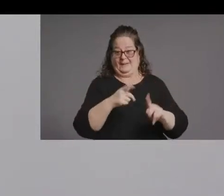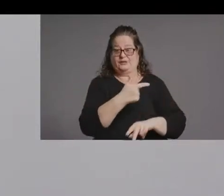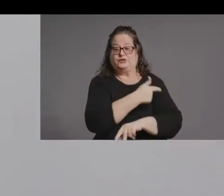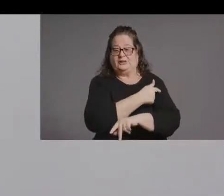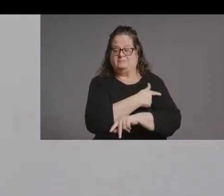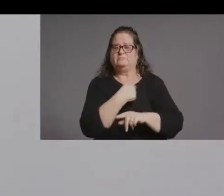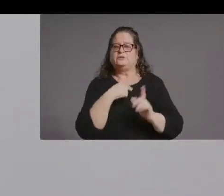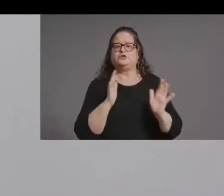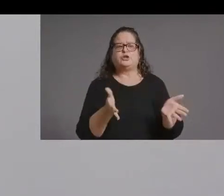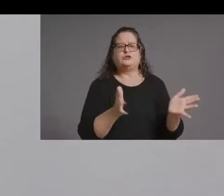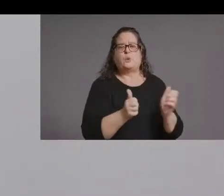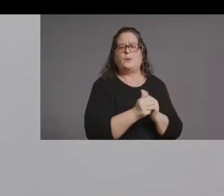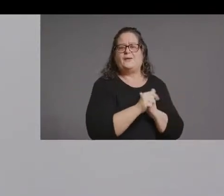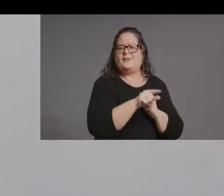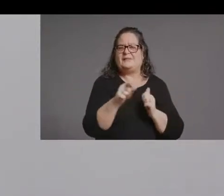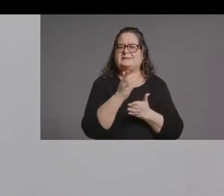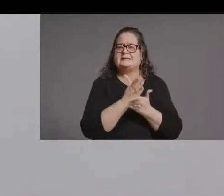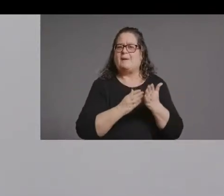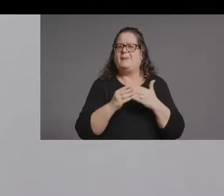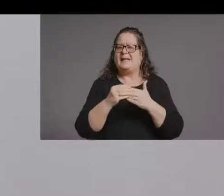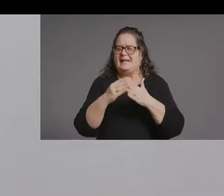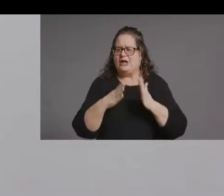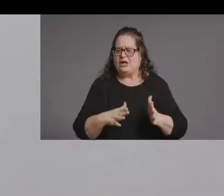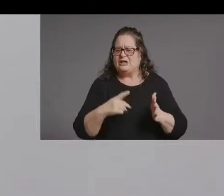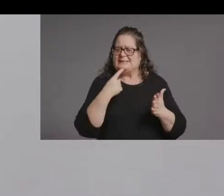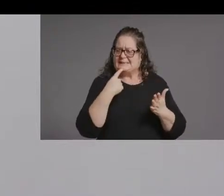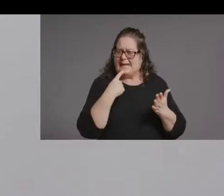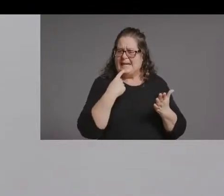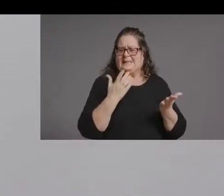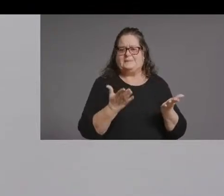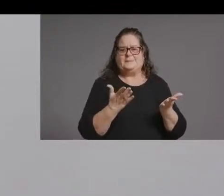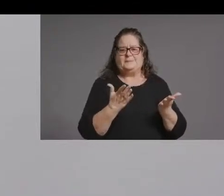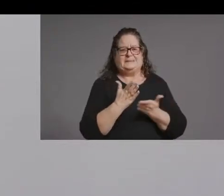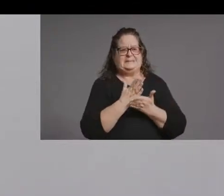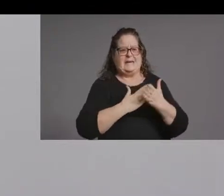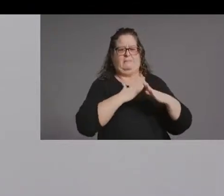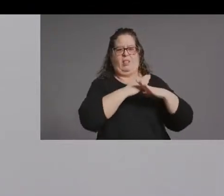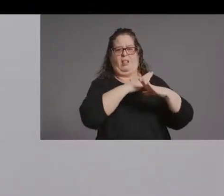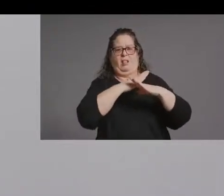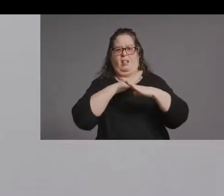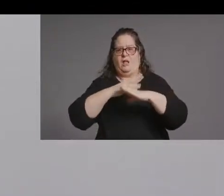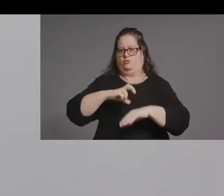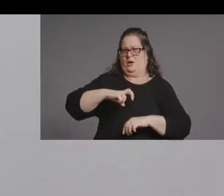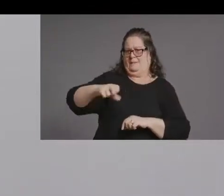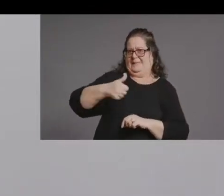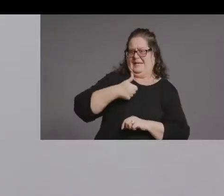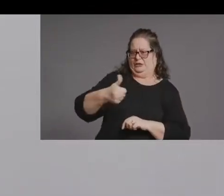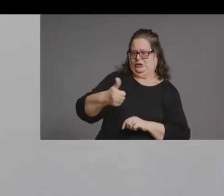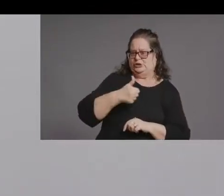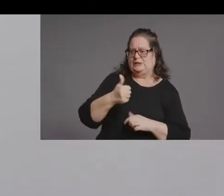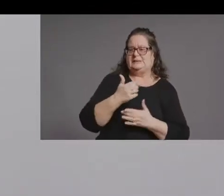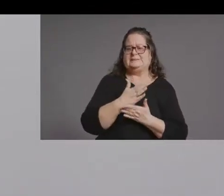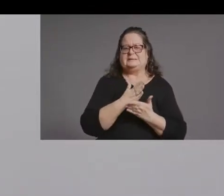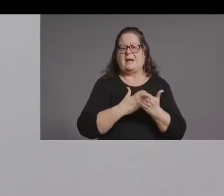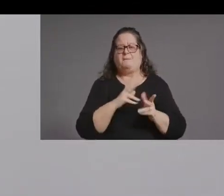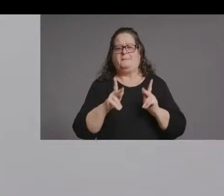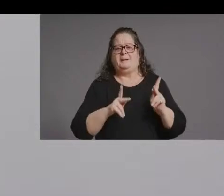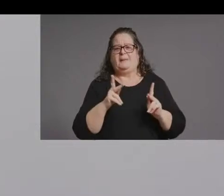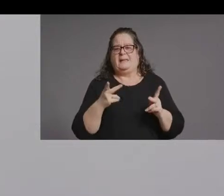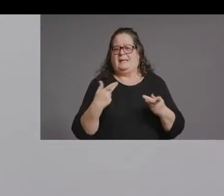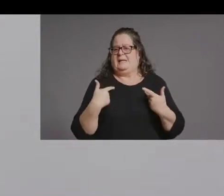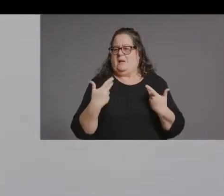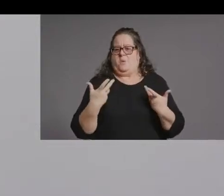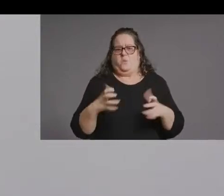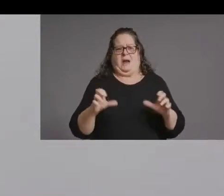of transportation. Those that may not feel comfortable going to a mass vaccination site, but would feel comfortable if it was at by